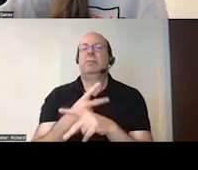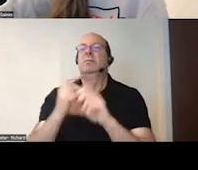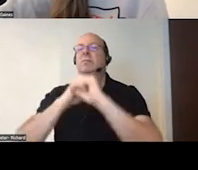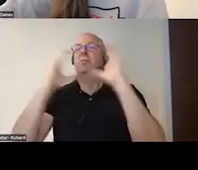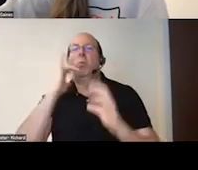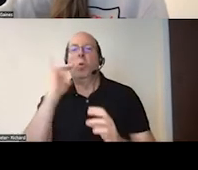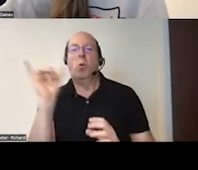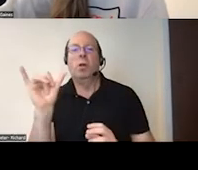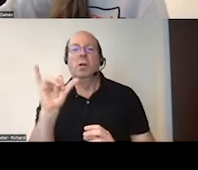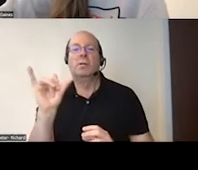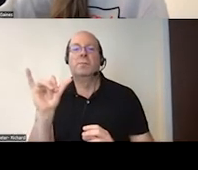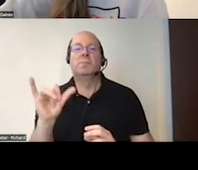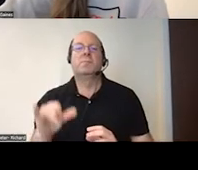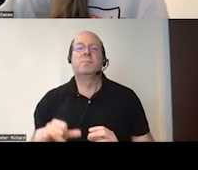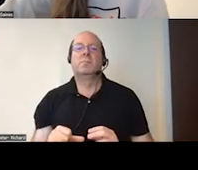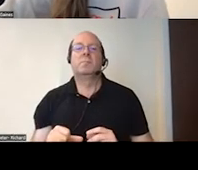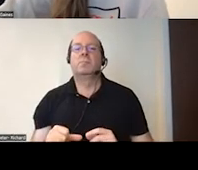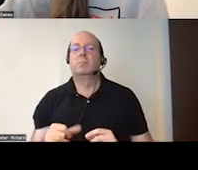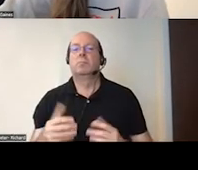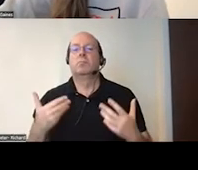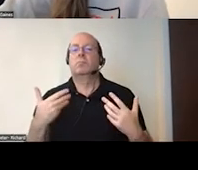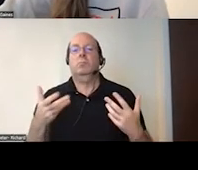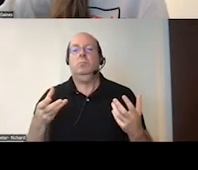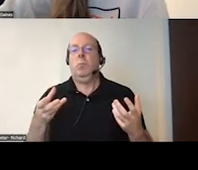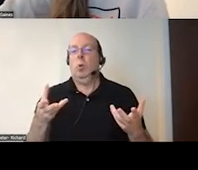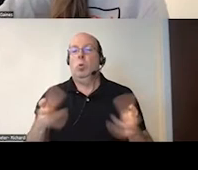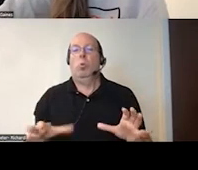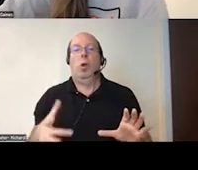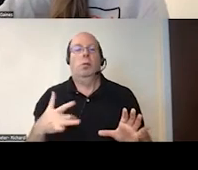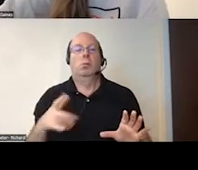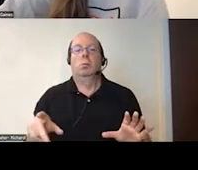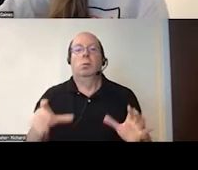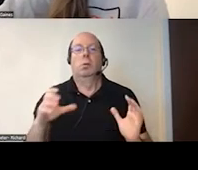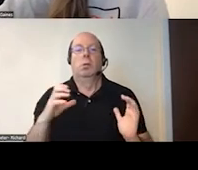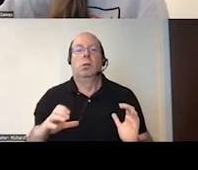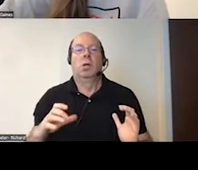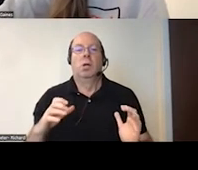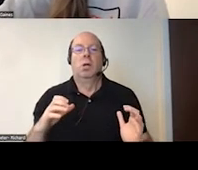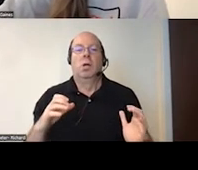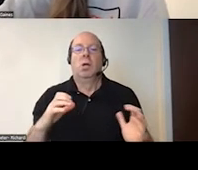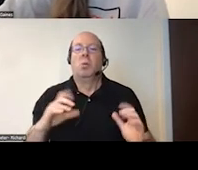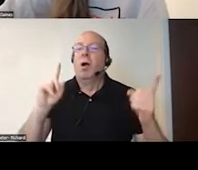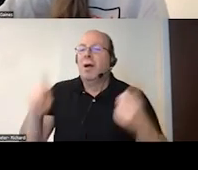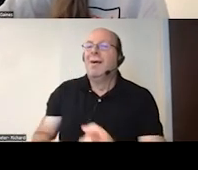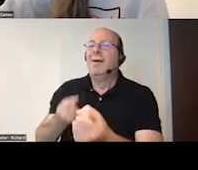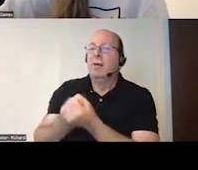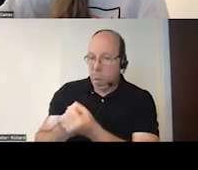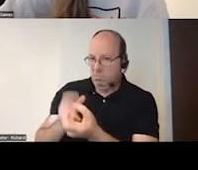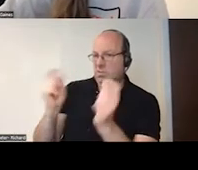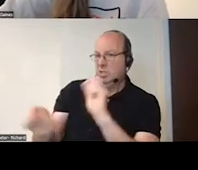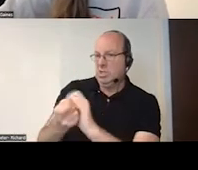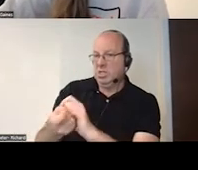forward without alienating a lot of our customer base who's sort of traditionally supported us that